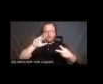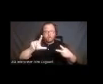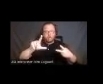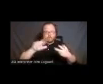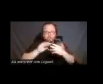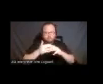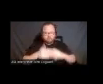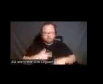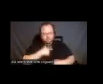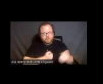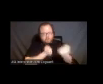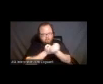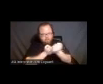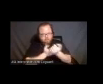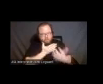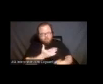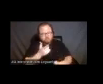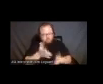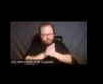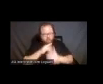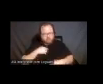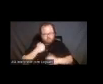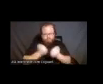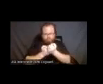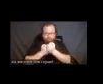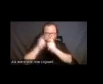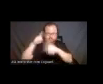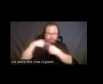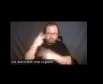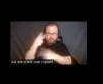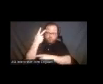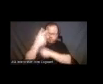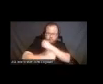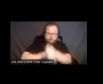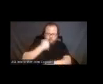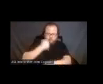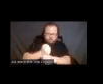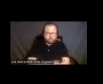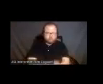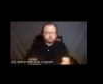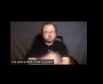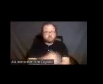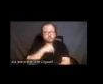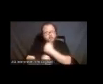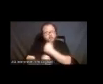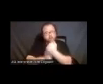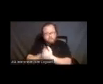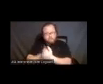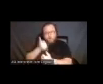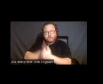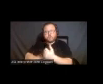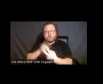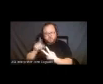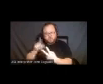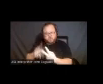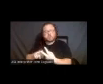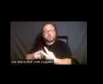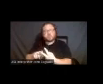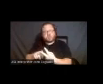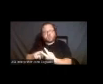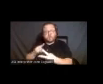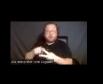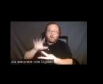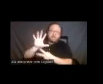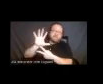sponsor. We've sponsored previously 2 years. We can sponsor each one, or we can sponsor one for